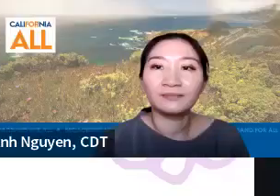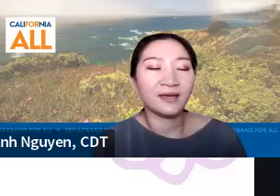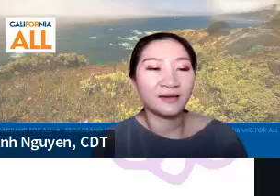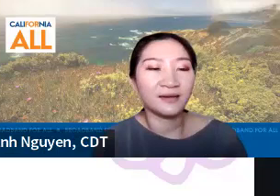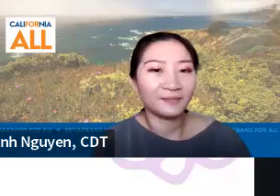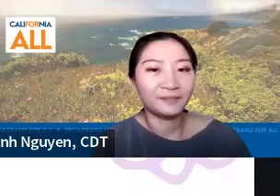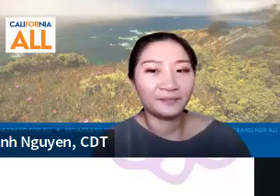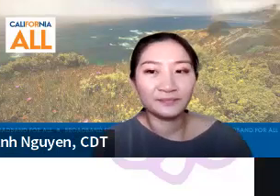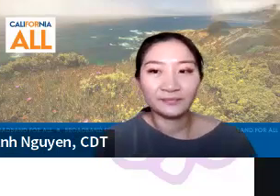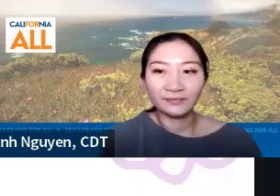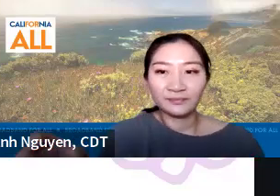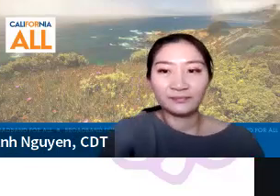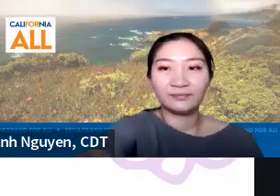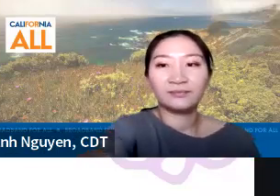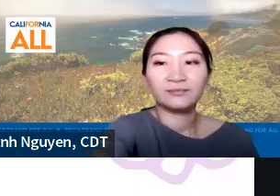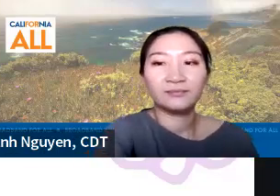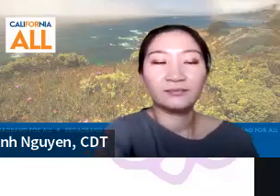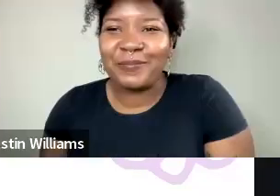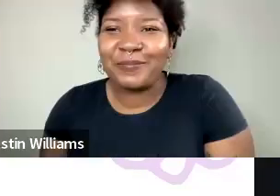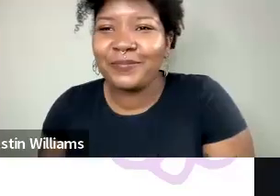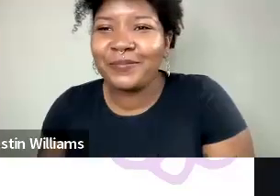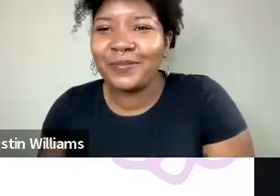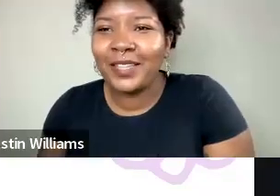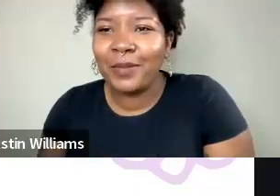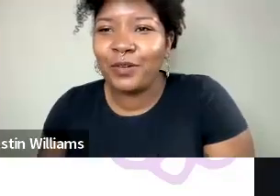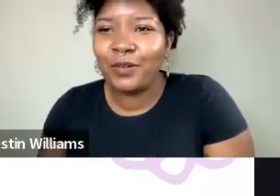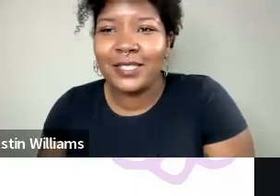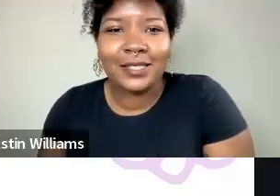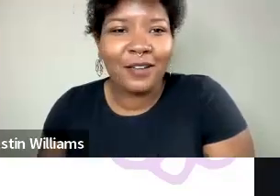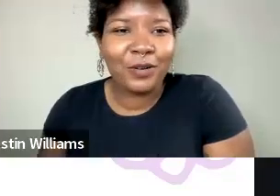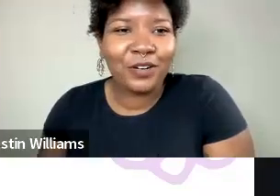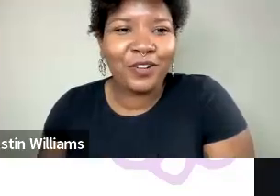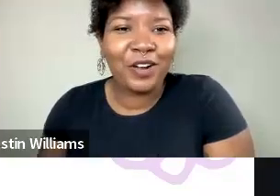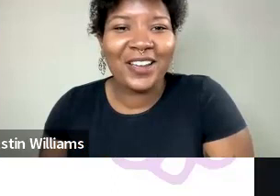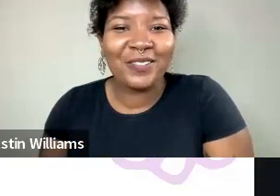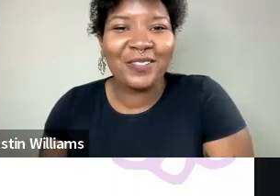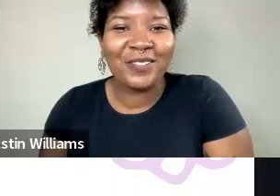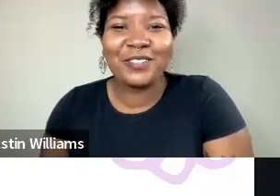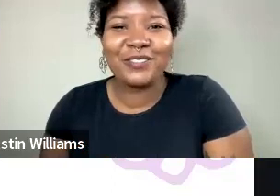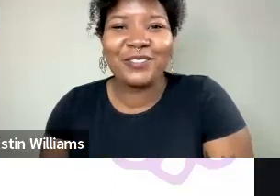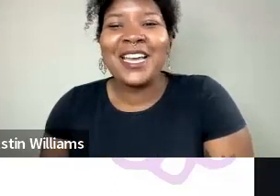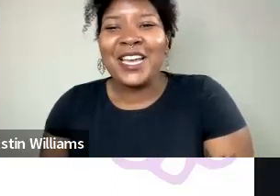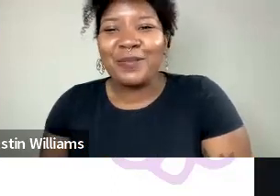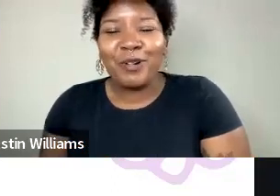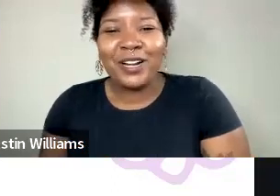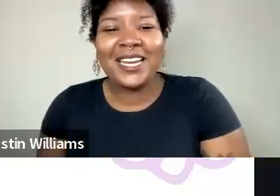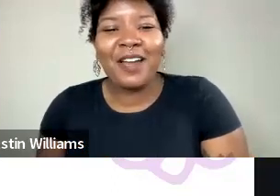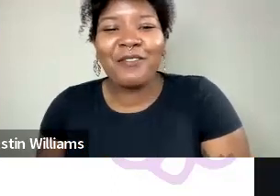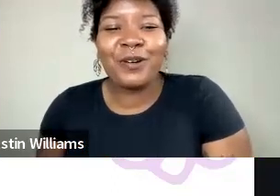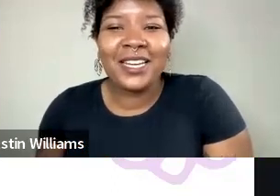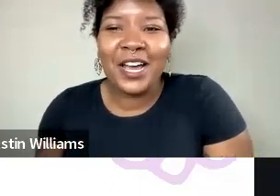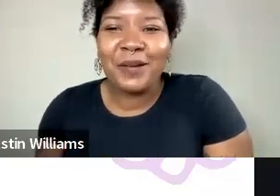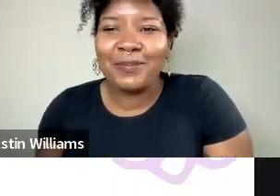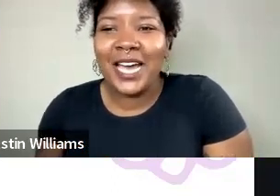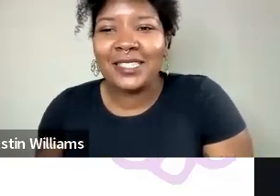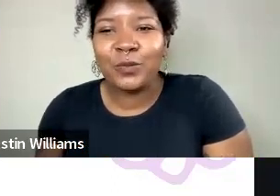Yes, we can. Okay, great. Well, yeah, let me move everyone over. Okay, well, wonderful. Good